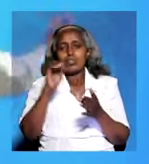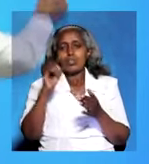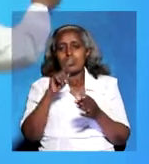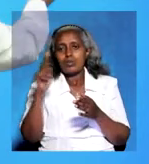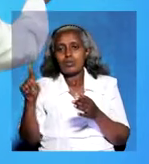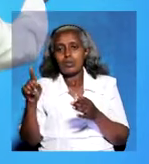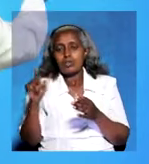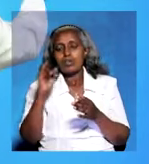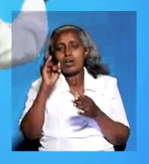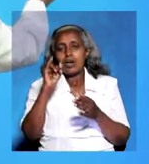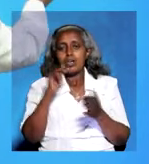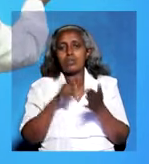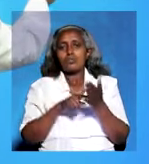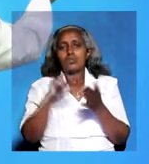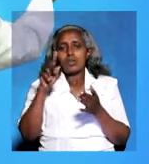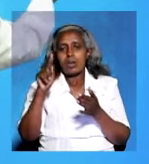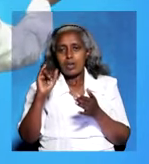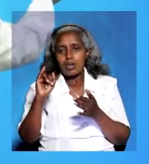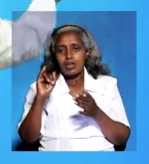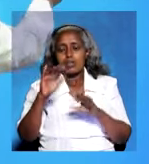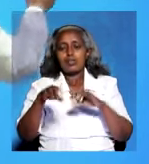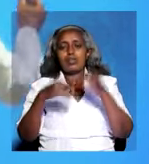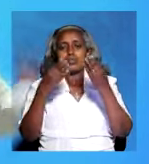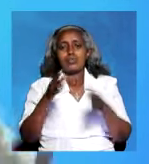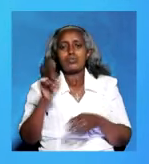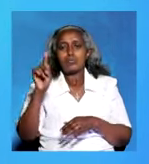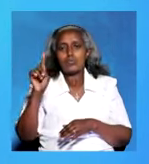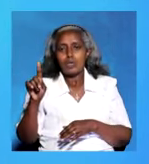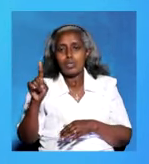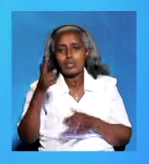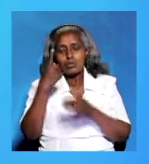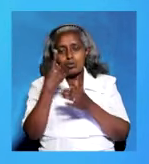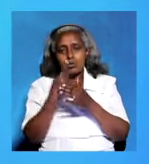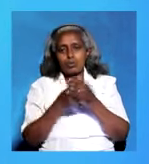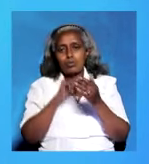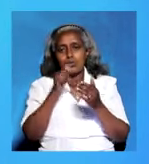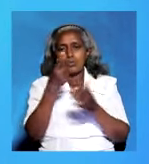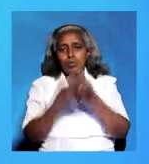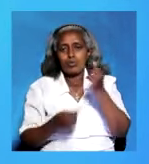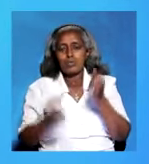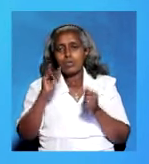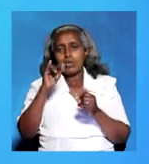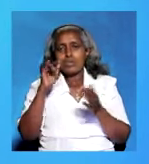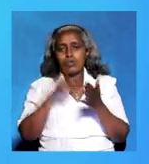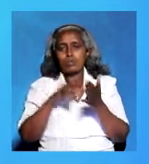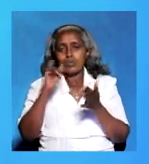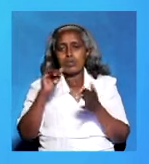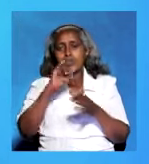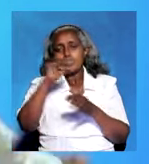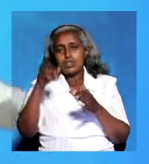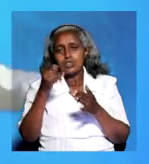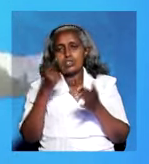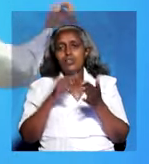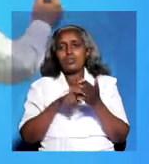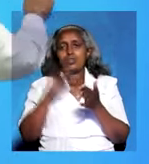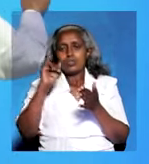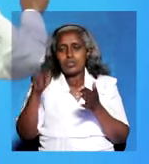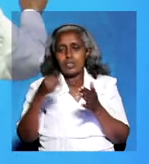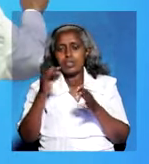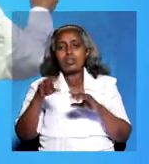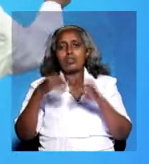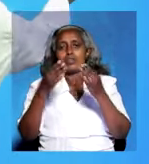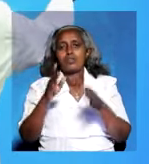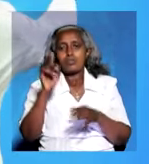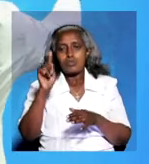1. I dot I gives you 1. Not only I dot I, J dot J also gives you